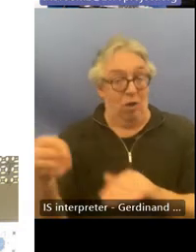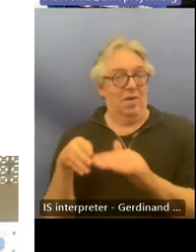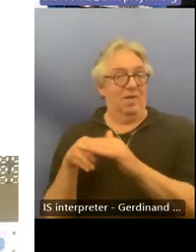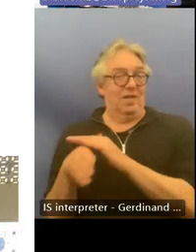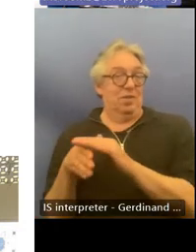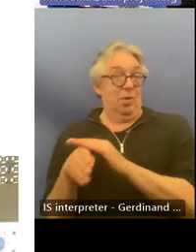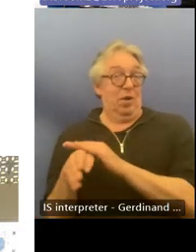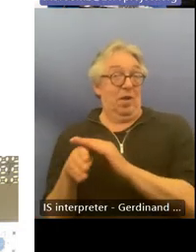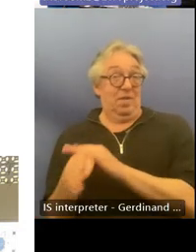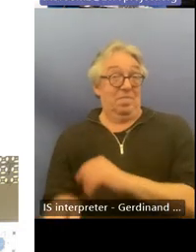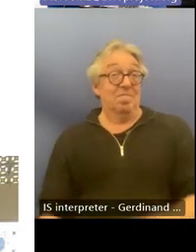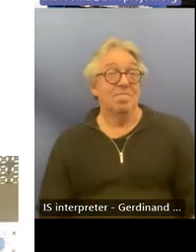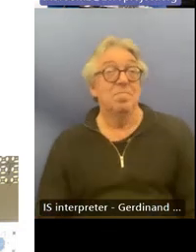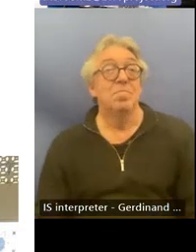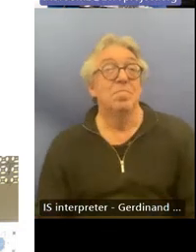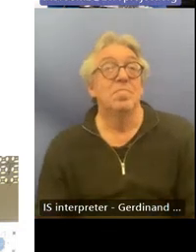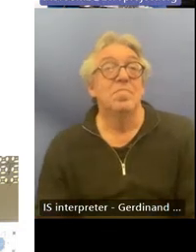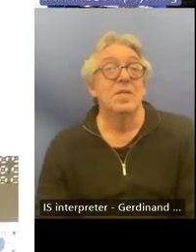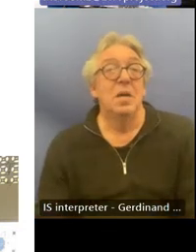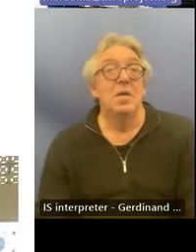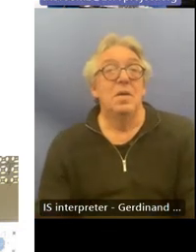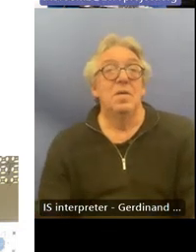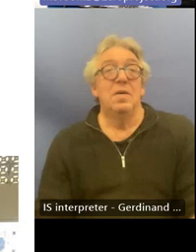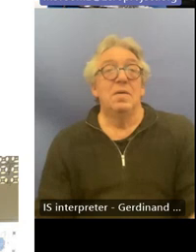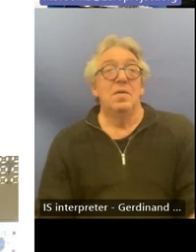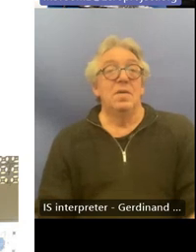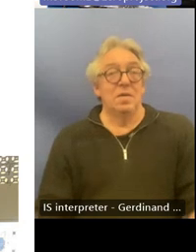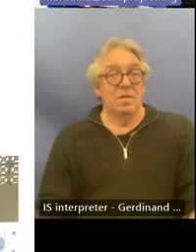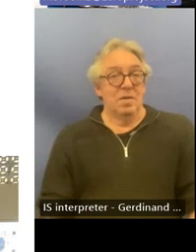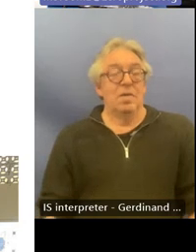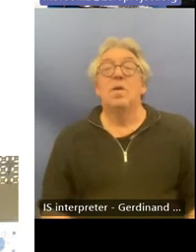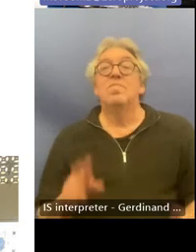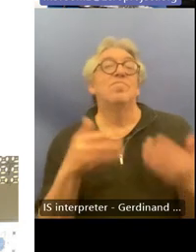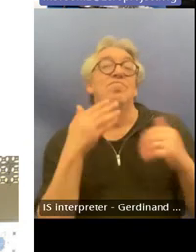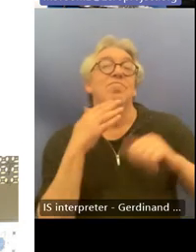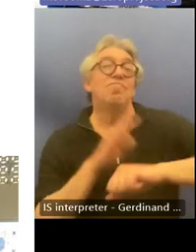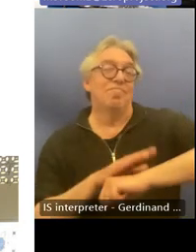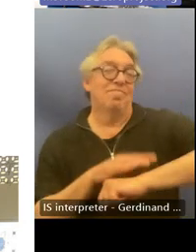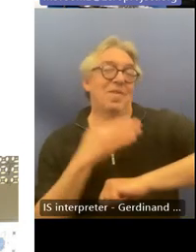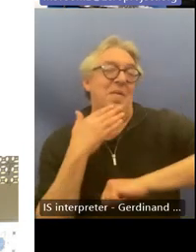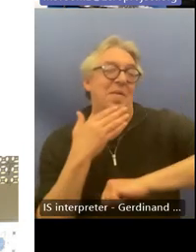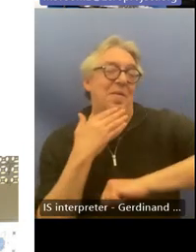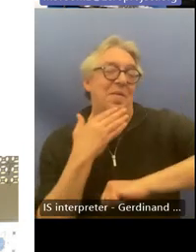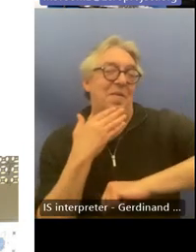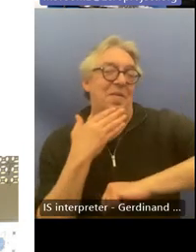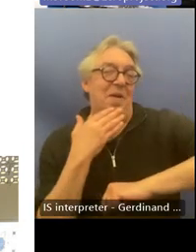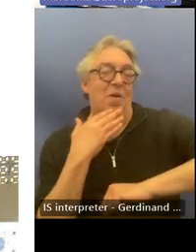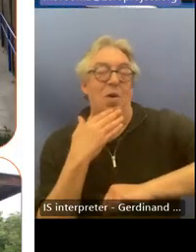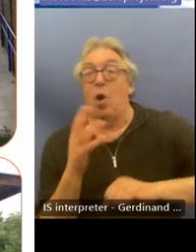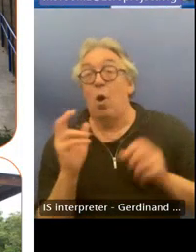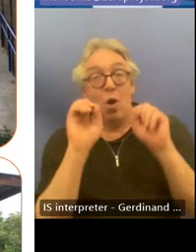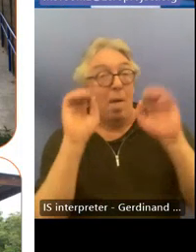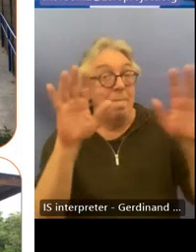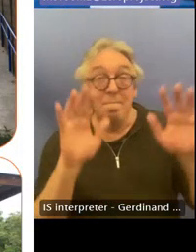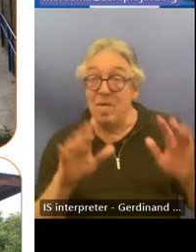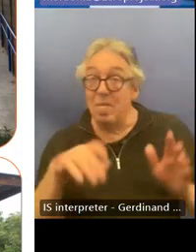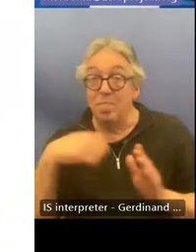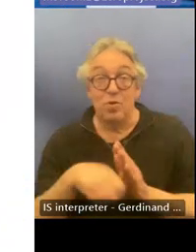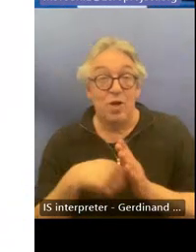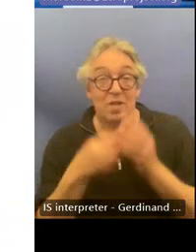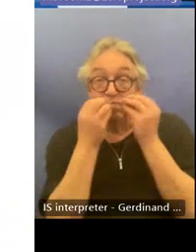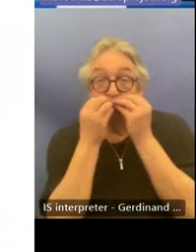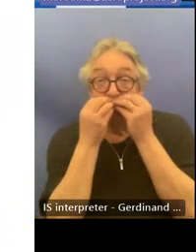resilient with the climate change as well. Yeah, yes. Thank you. Thank you so much, Sam, for this amazing project. You presented